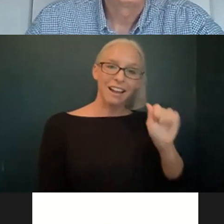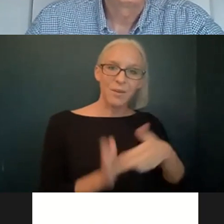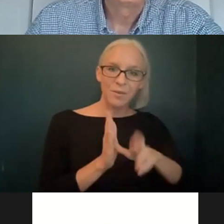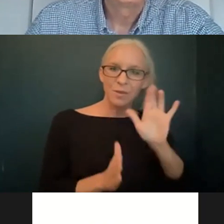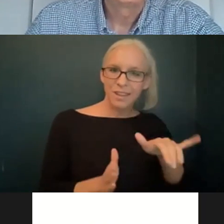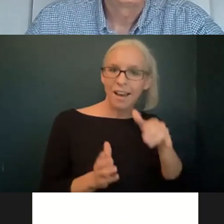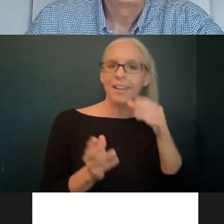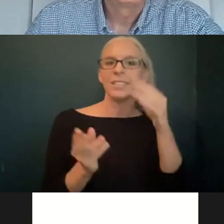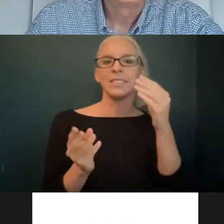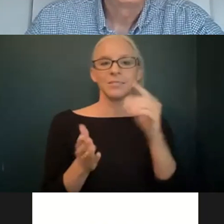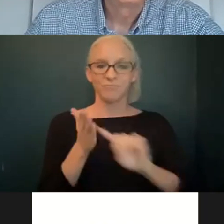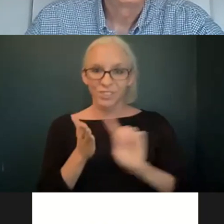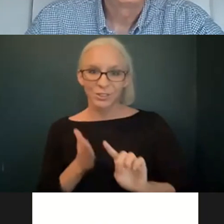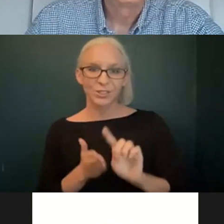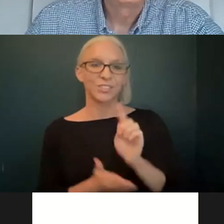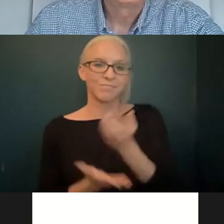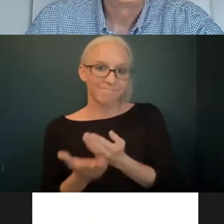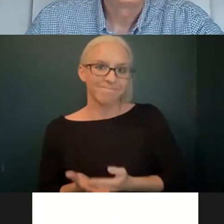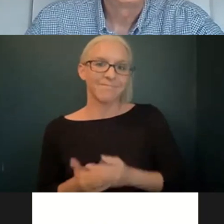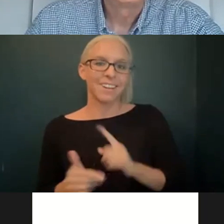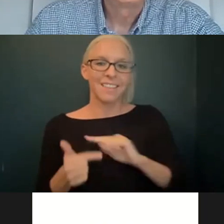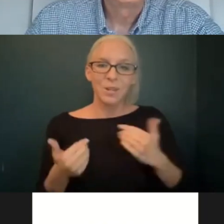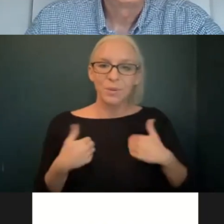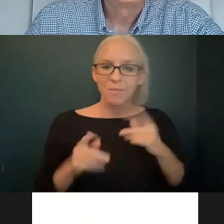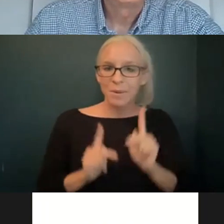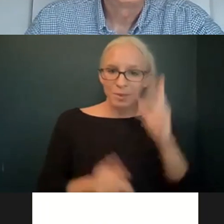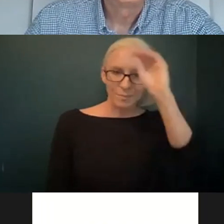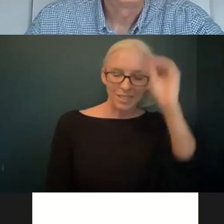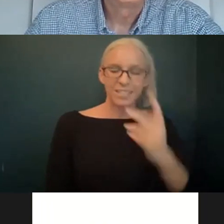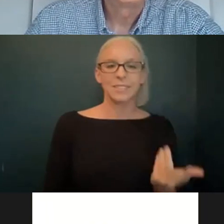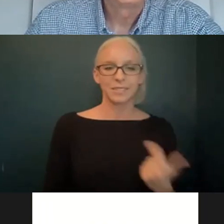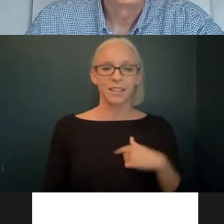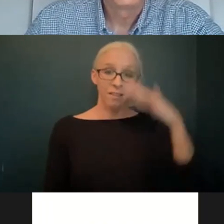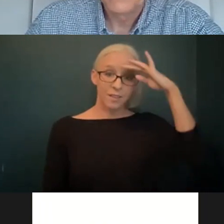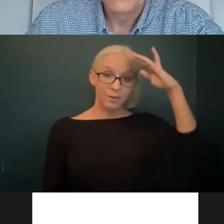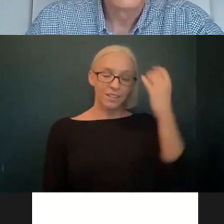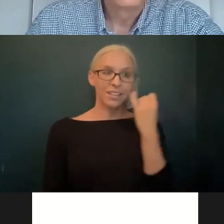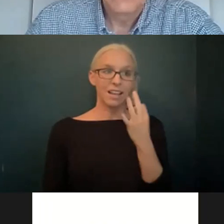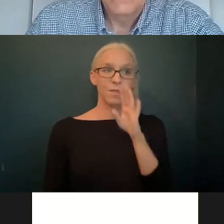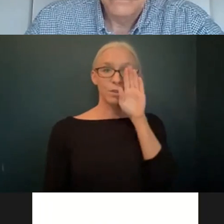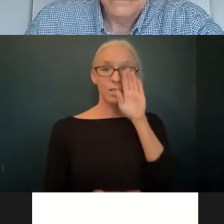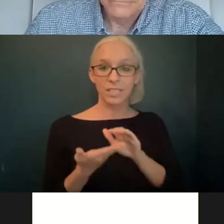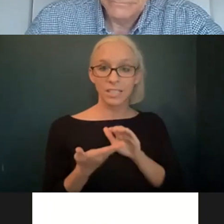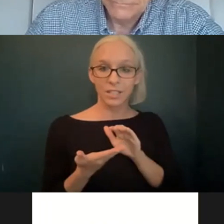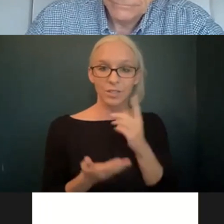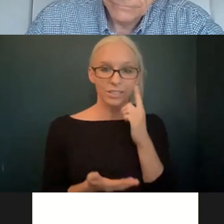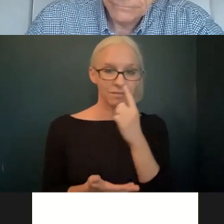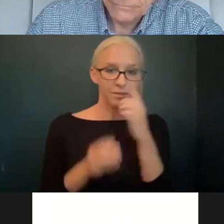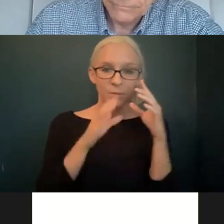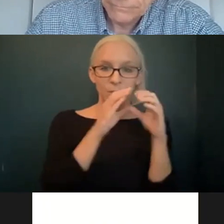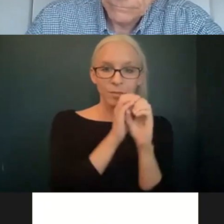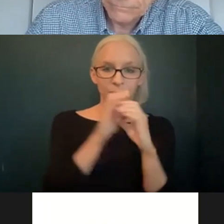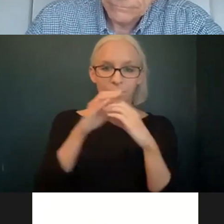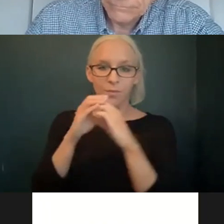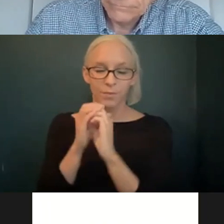And then there's people's opinions, which is what's really hard. Theoretically, if you decrease nose inflammation, and I don't know that spray he's talking about, but the